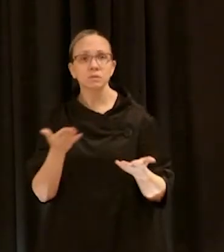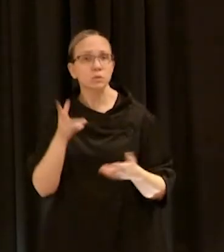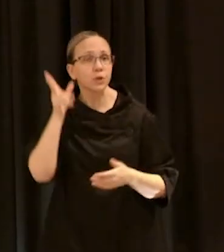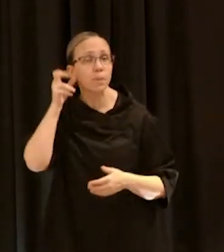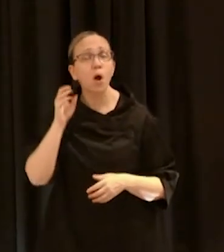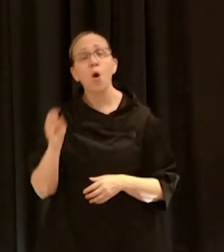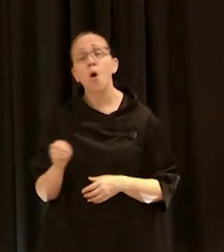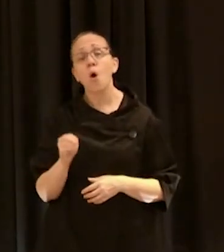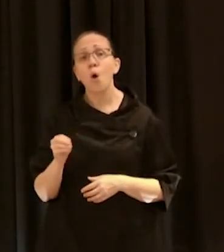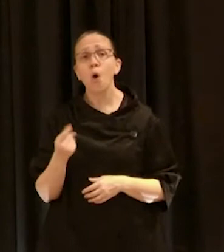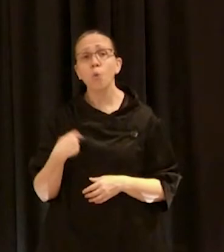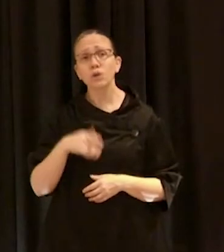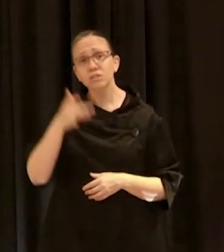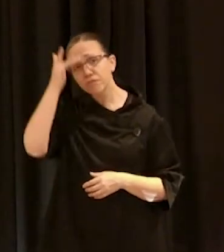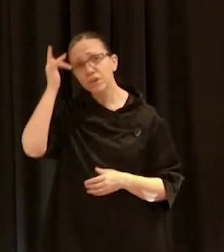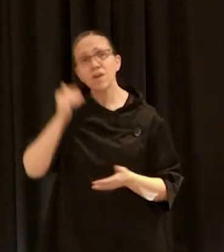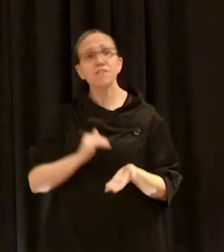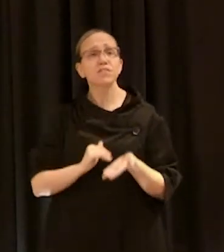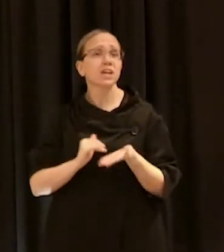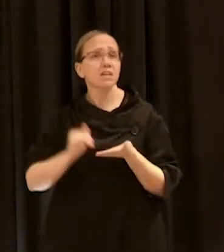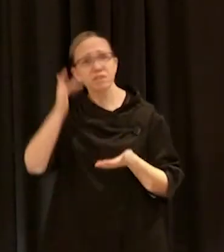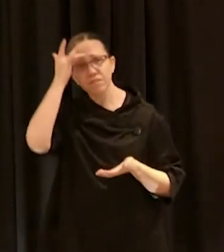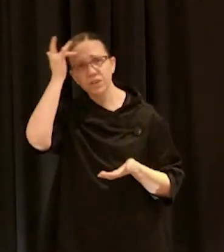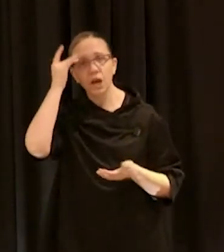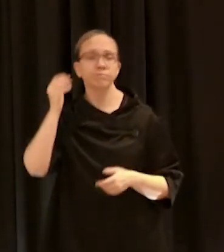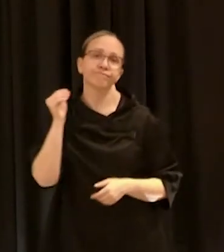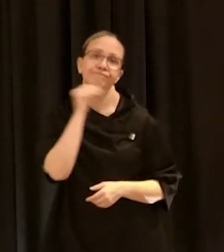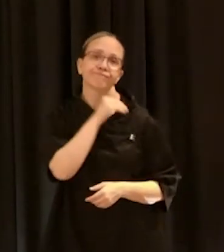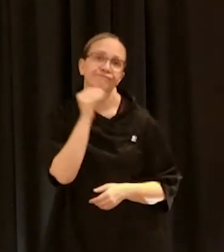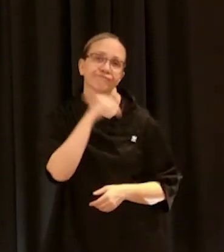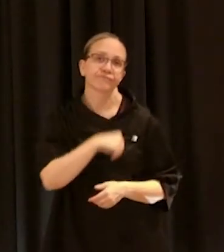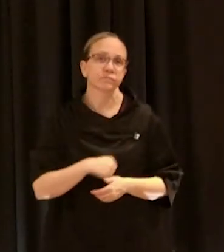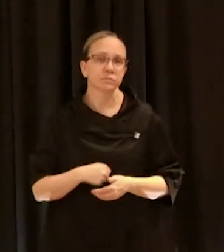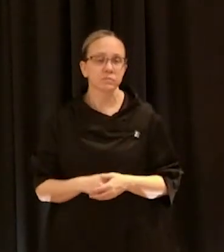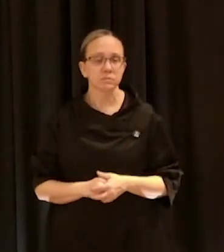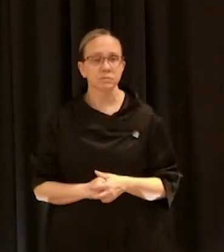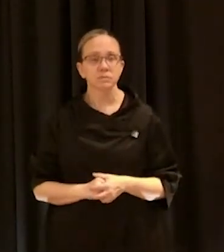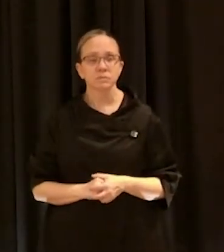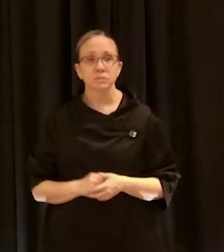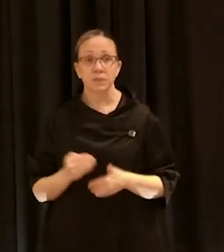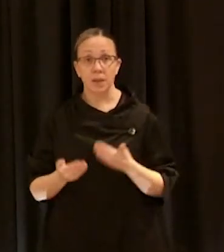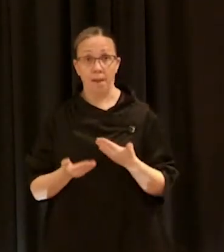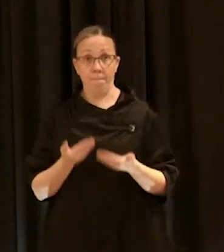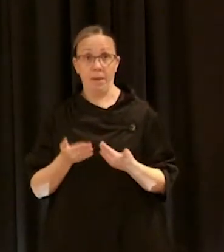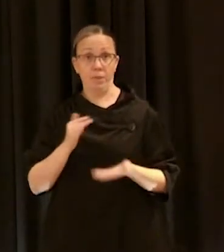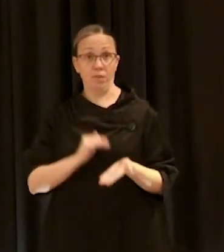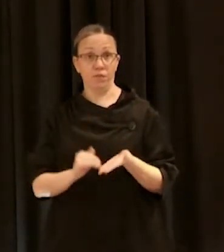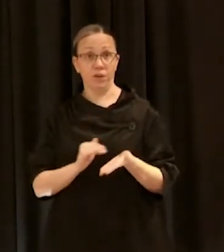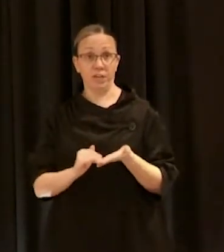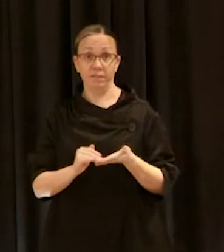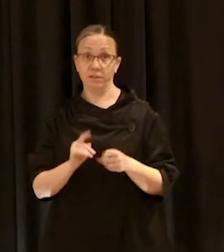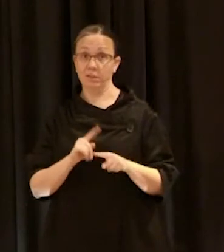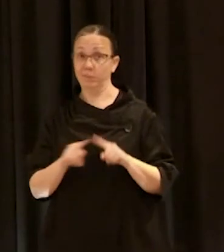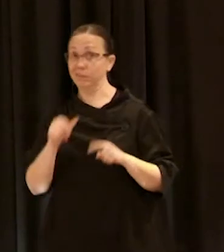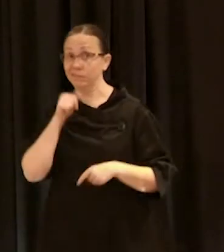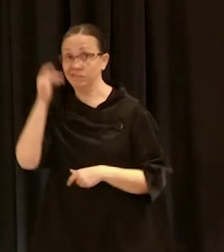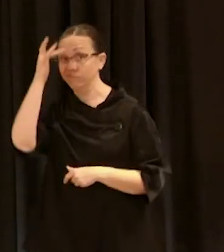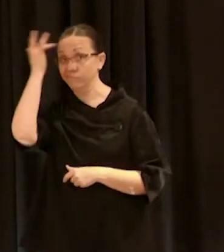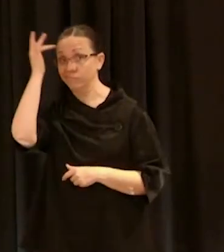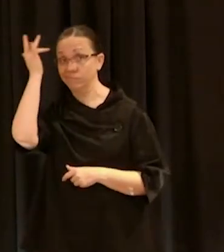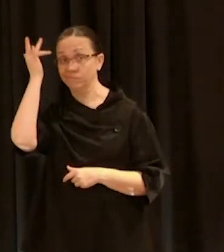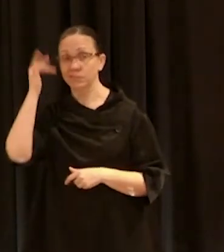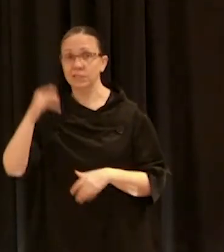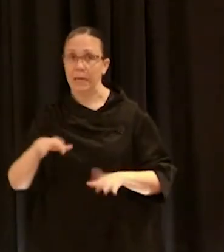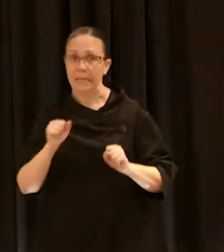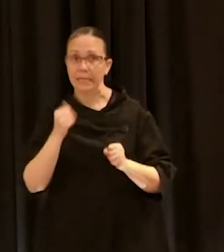about, oh, we're just going to forgive and forget. They're lying to you. They may forgive you, but you're not forgetting. That